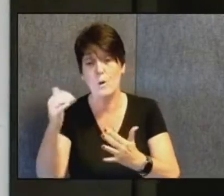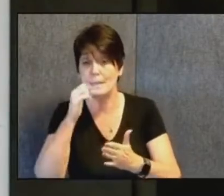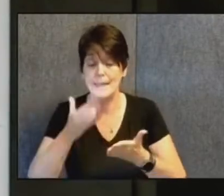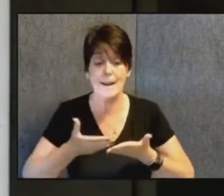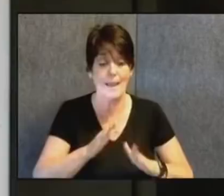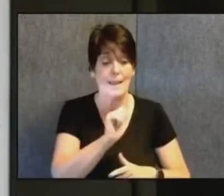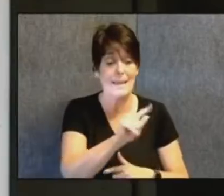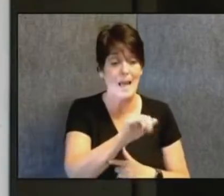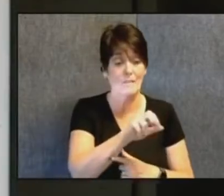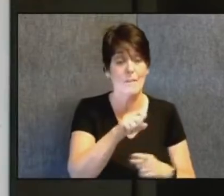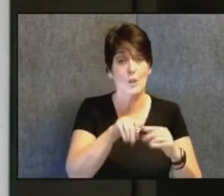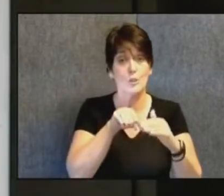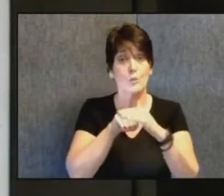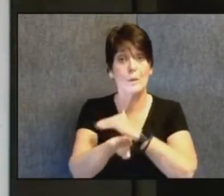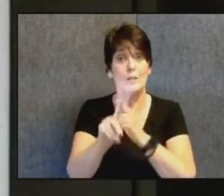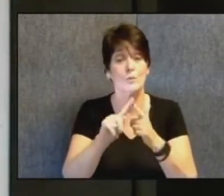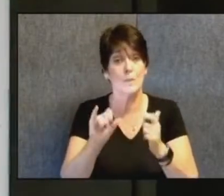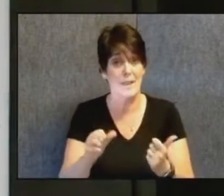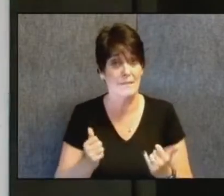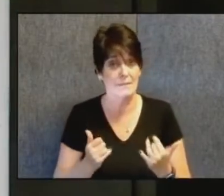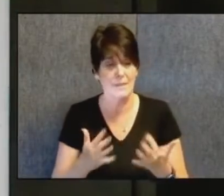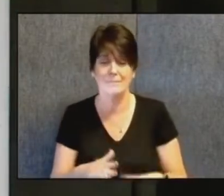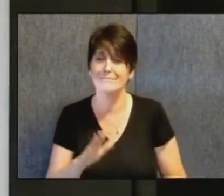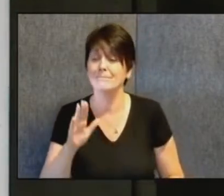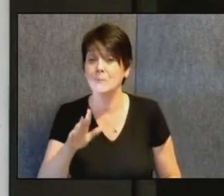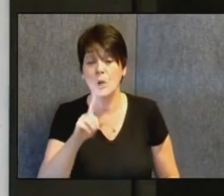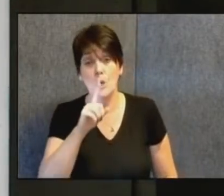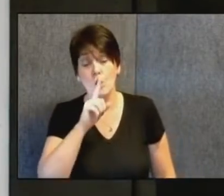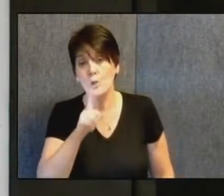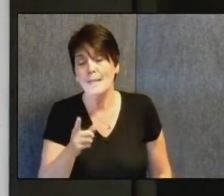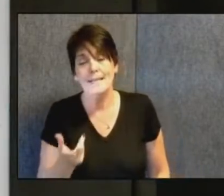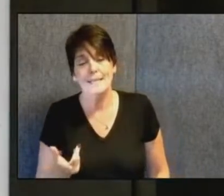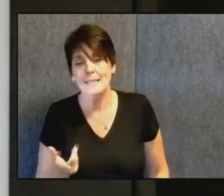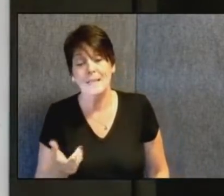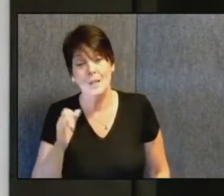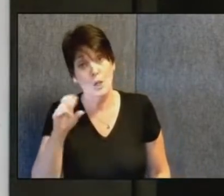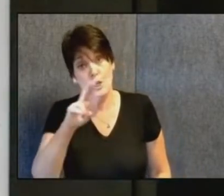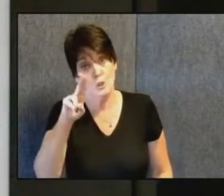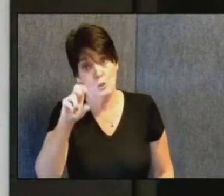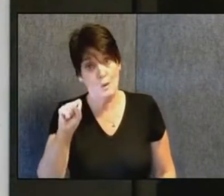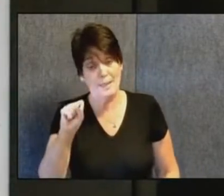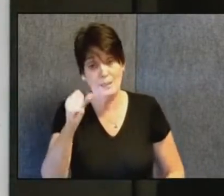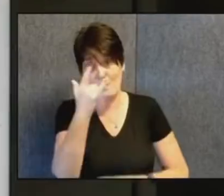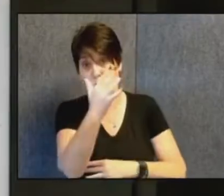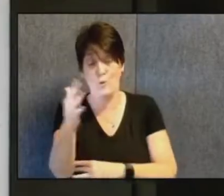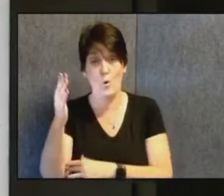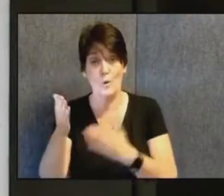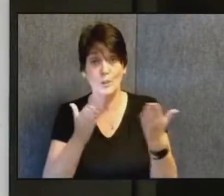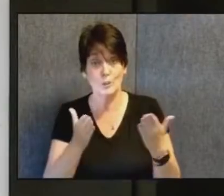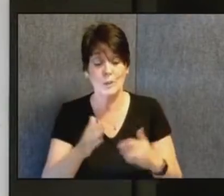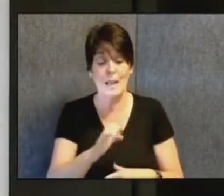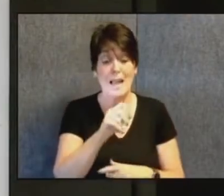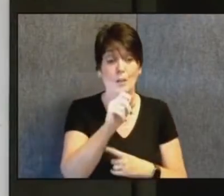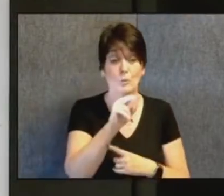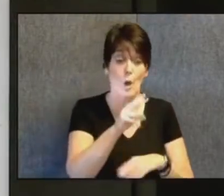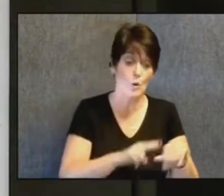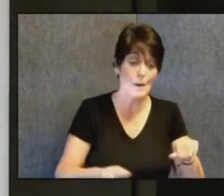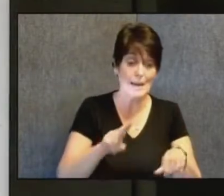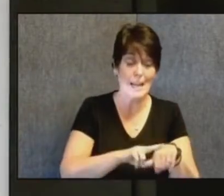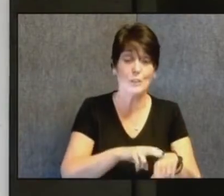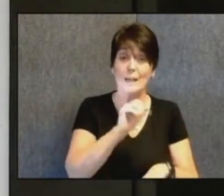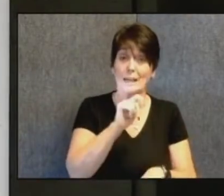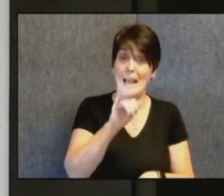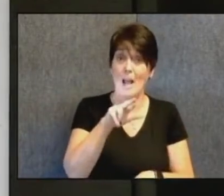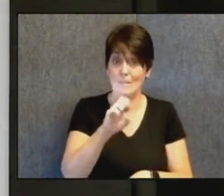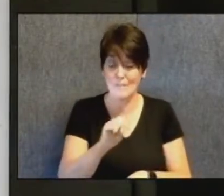CAL FIRE in to the incident? That would be the U.S. Forest Service, El Dorado National Forest, CAL